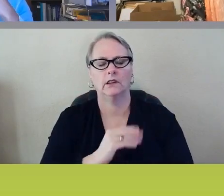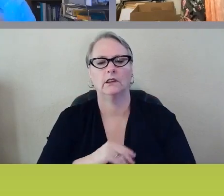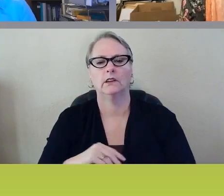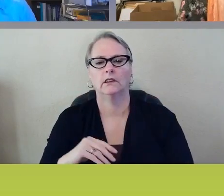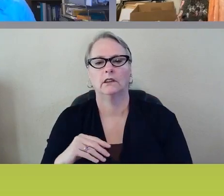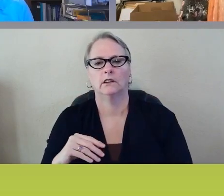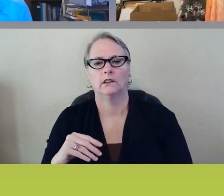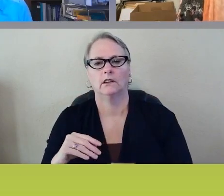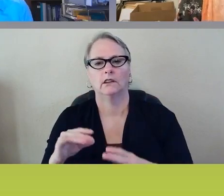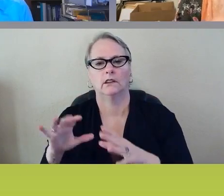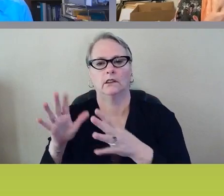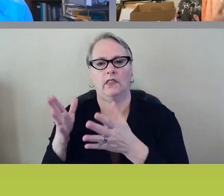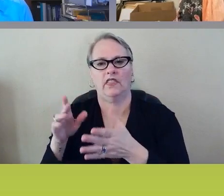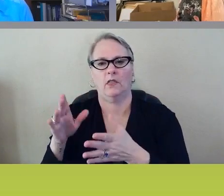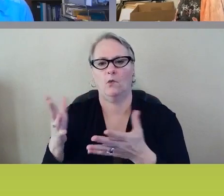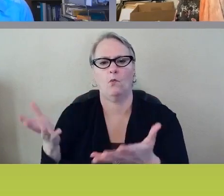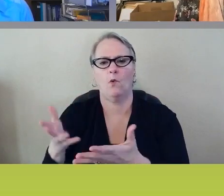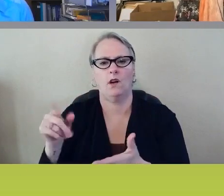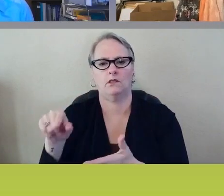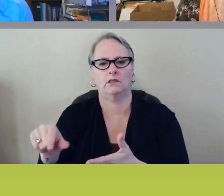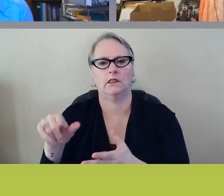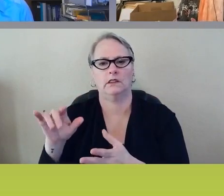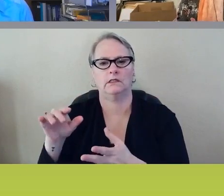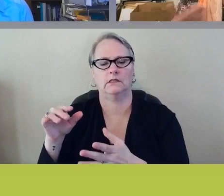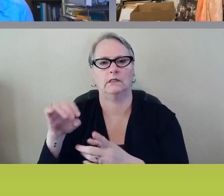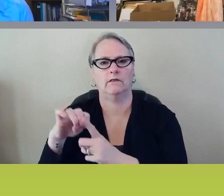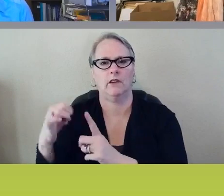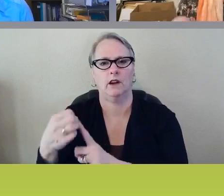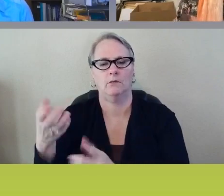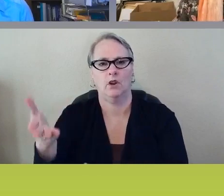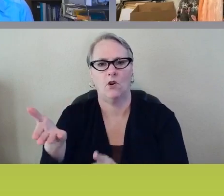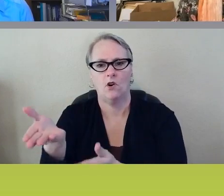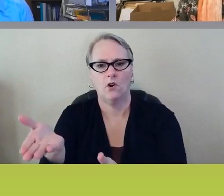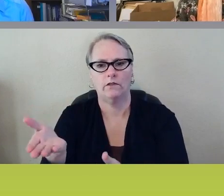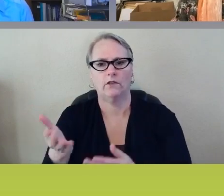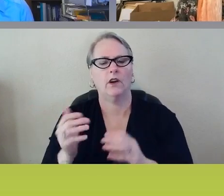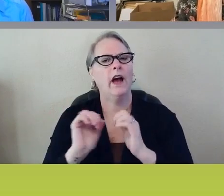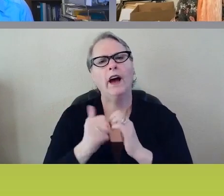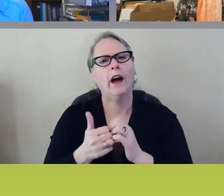environment offers and how the children make it